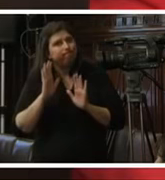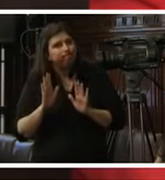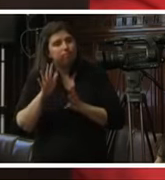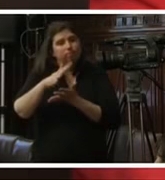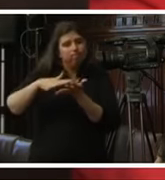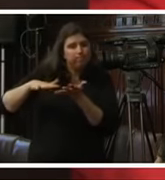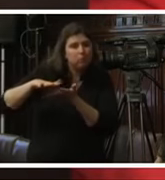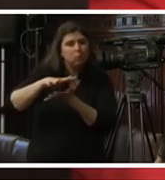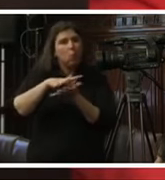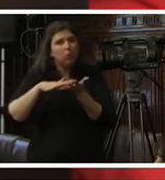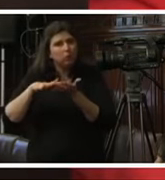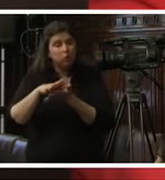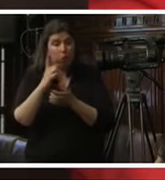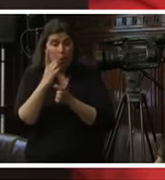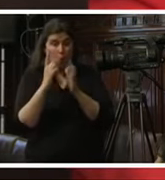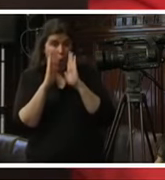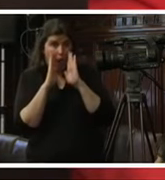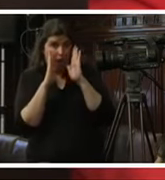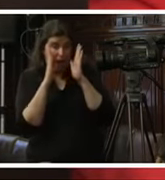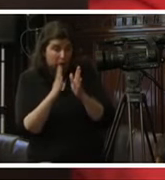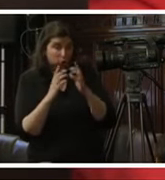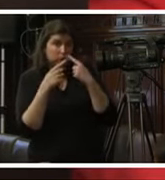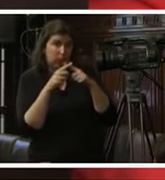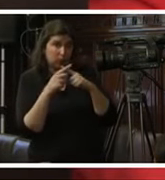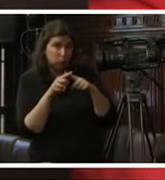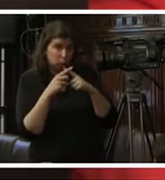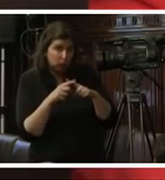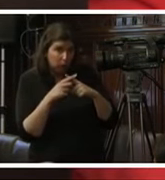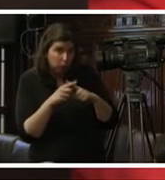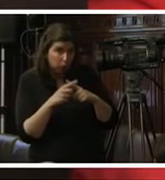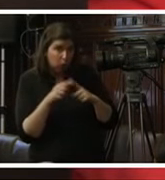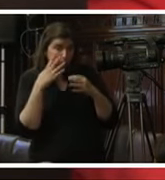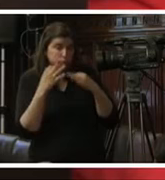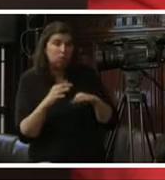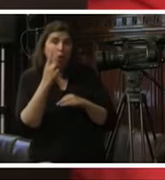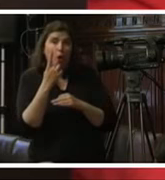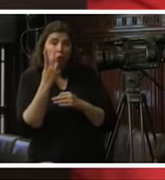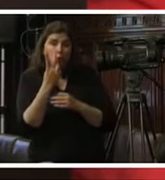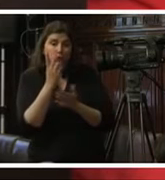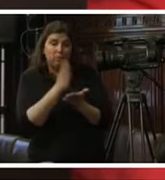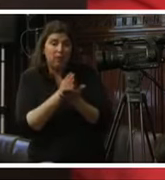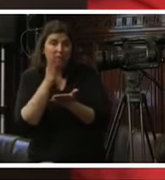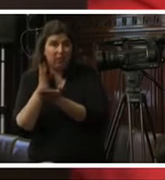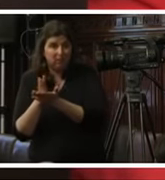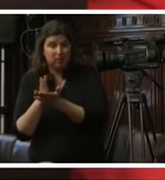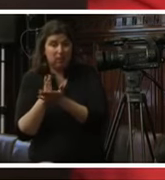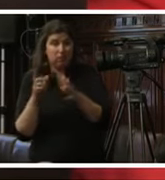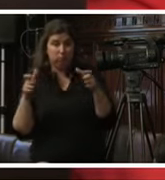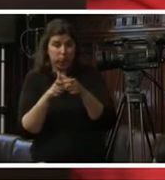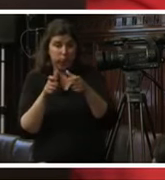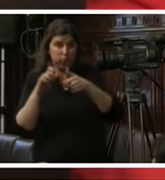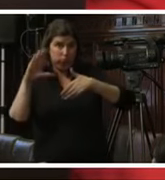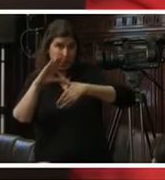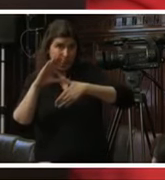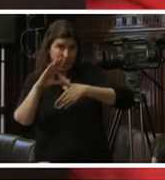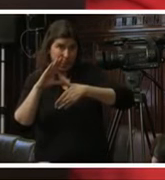case where se is pon in discussion el cumplimiento de dos sentencias de la corte interamericana y promovidas por la